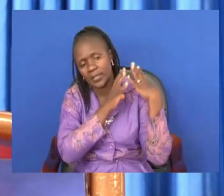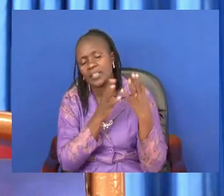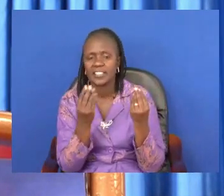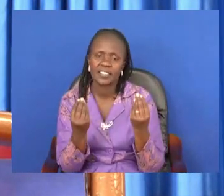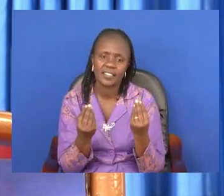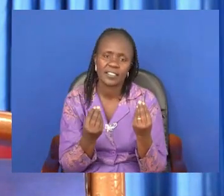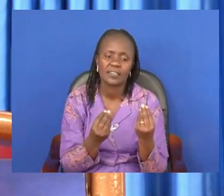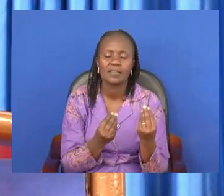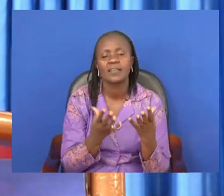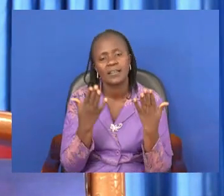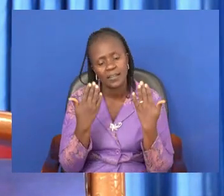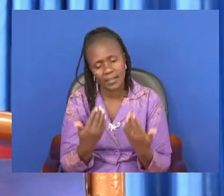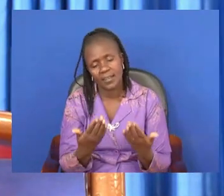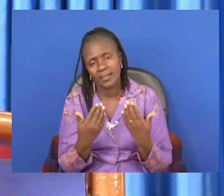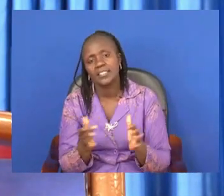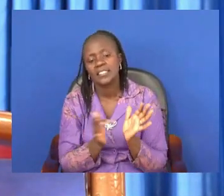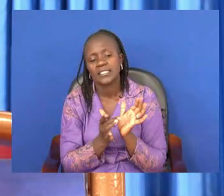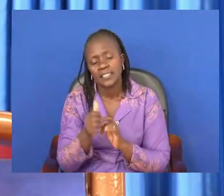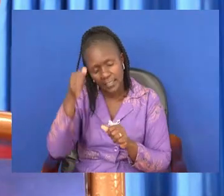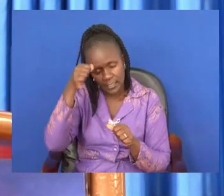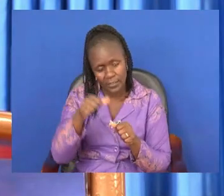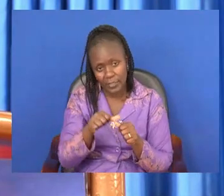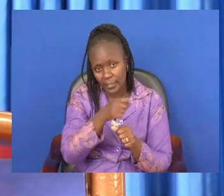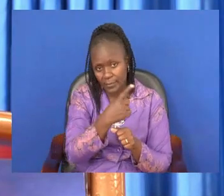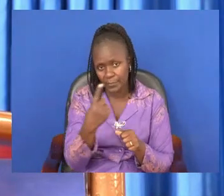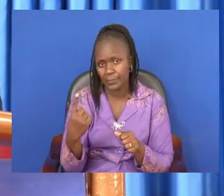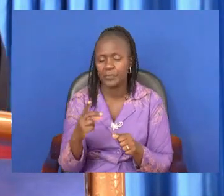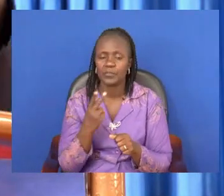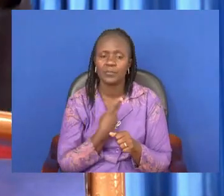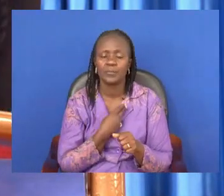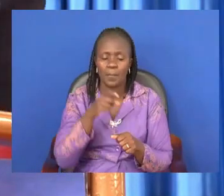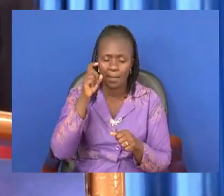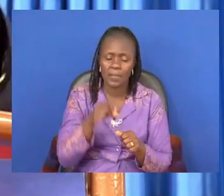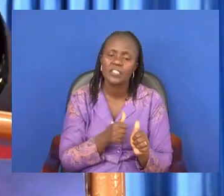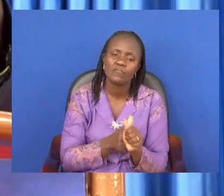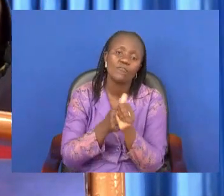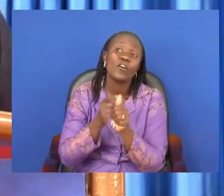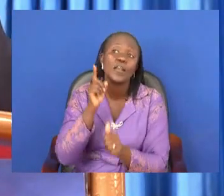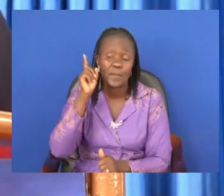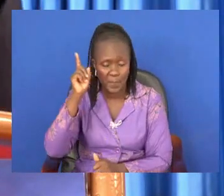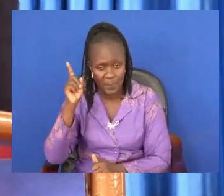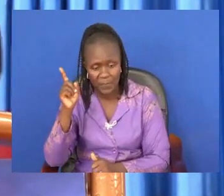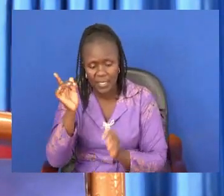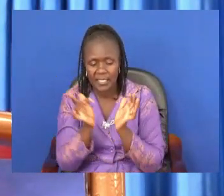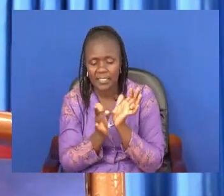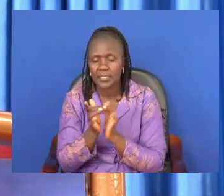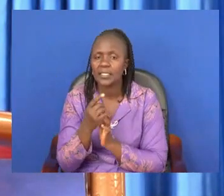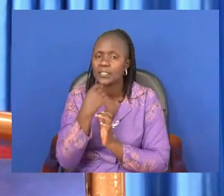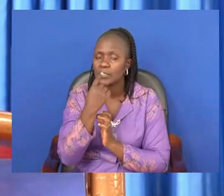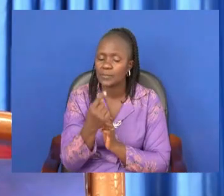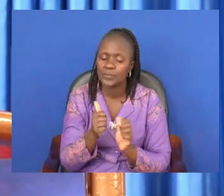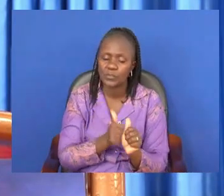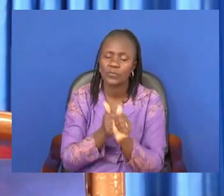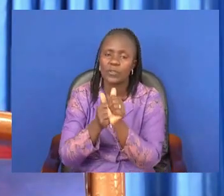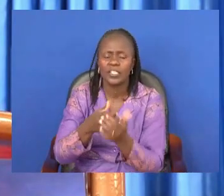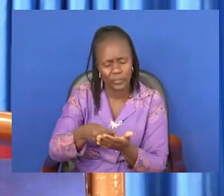my burden is light. Jesus is reminding each one of us that we must follow him. Jesus told us to follow him,